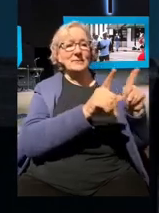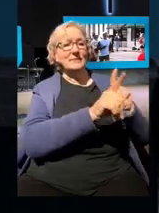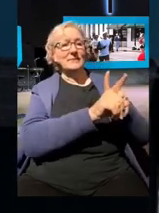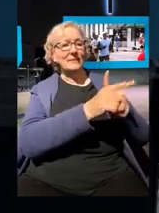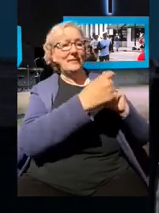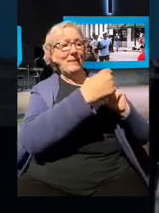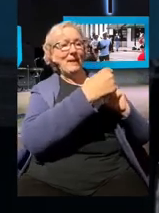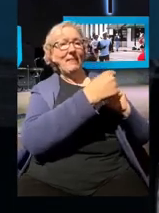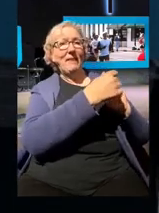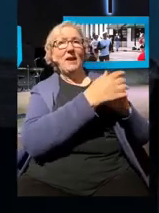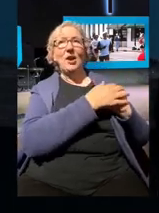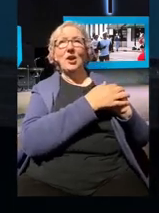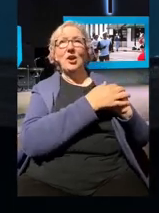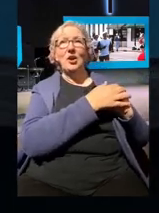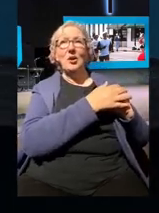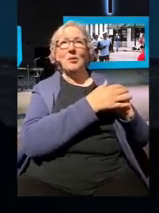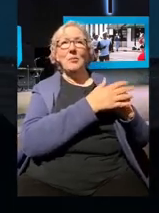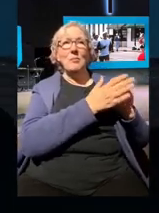we're all in this together.